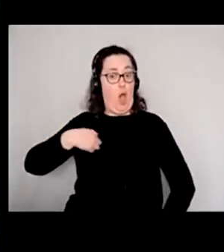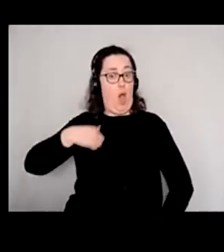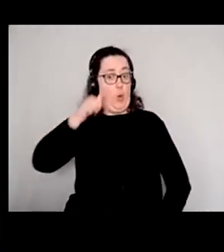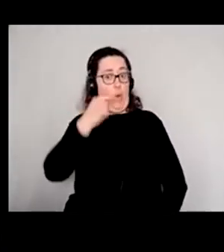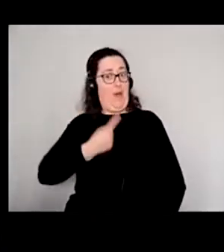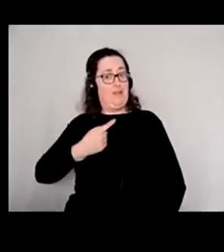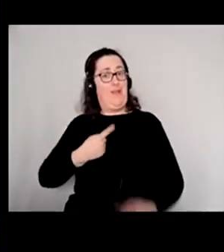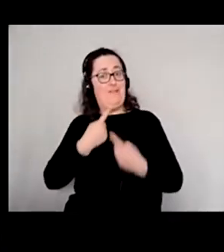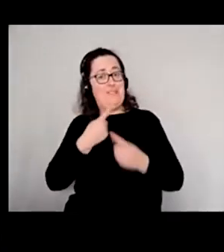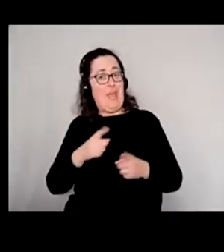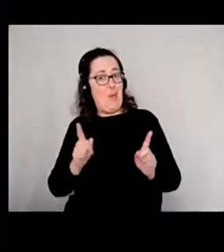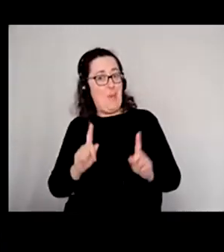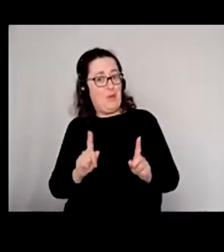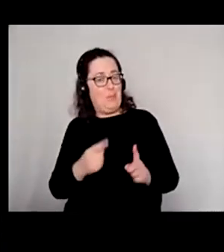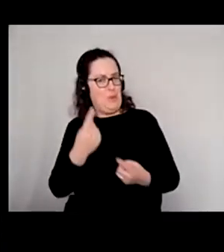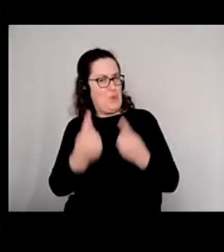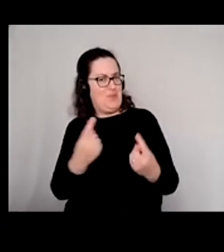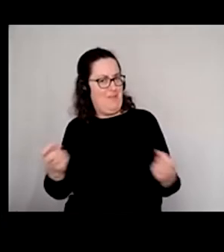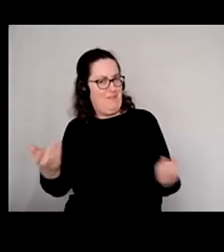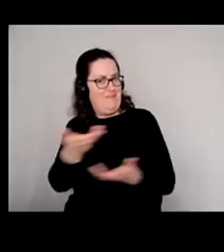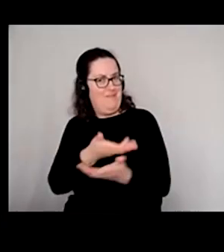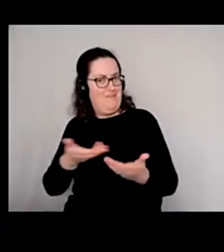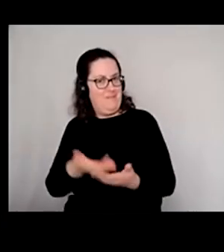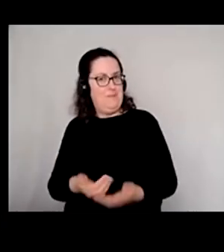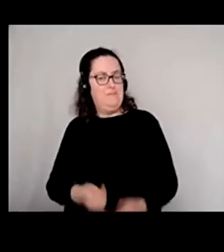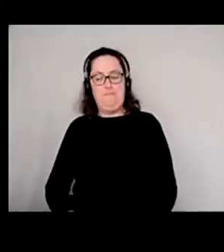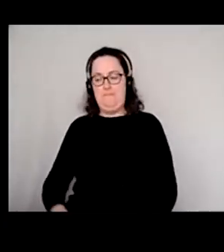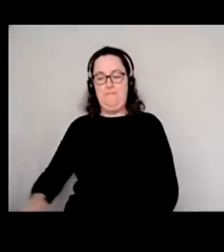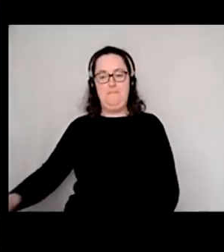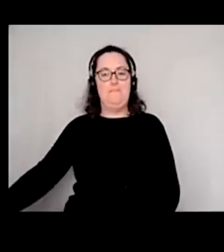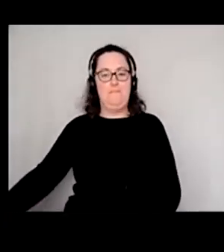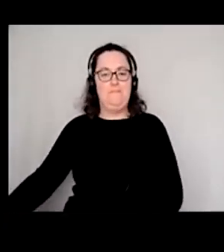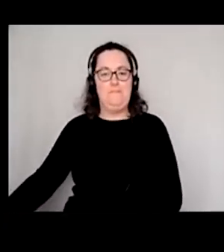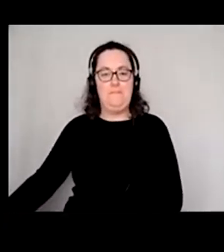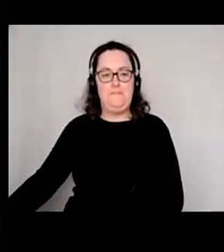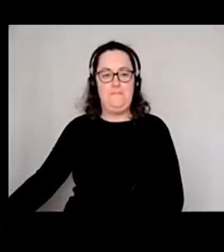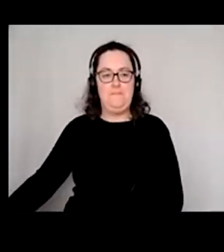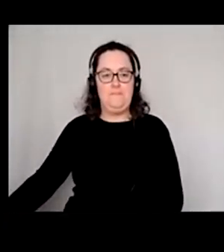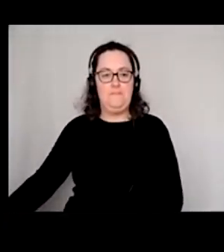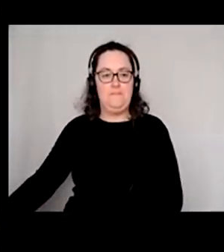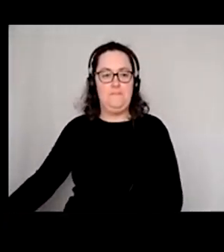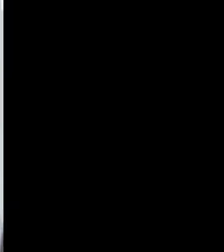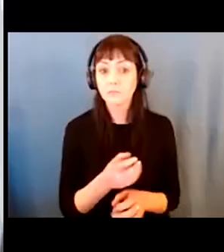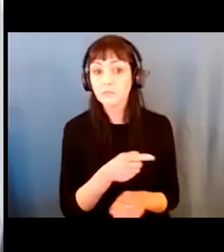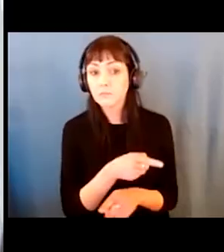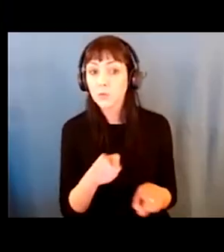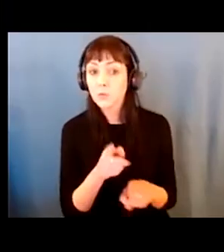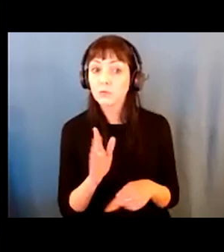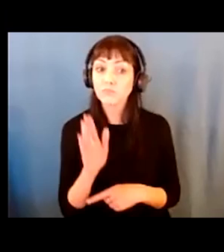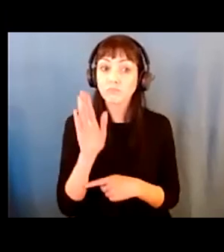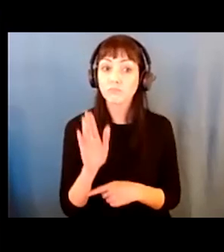but I'll let you pick it up. If anybody wants to, if you don't, I'll certainly pick it up.